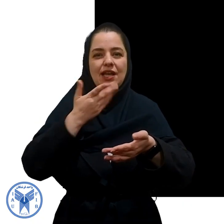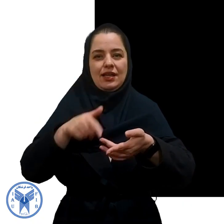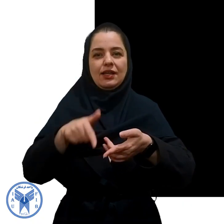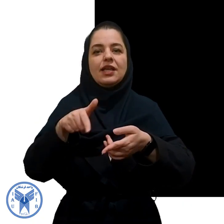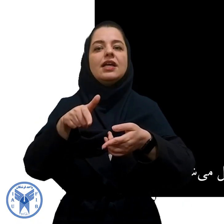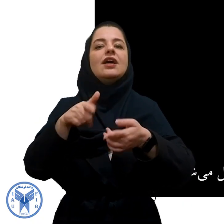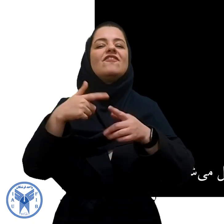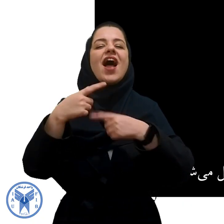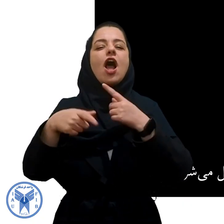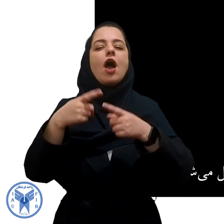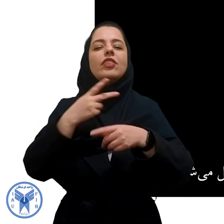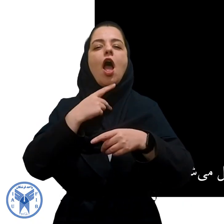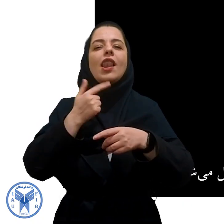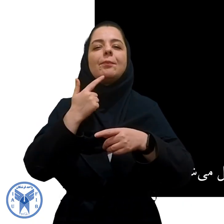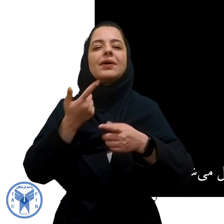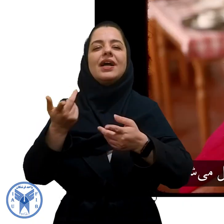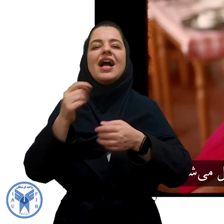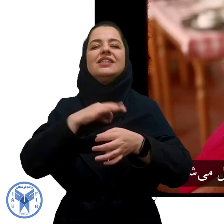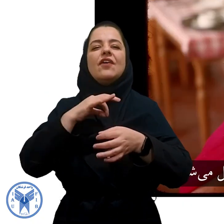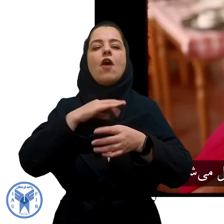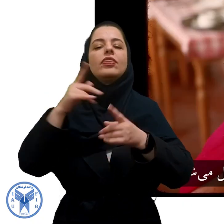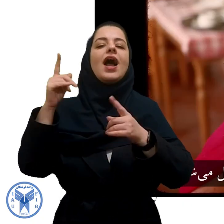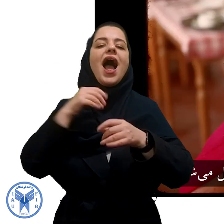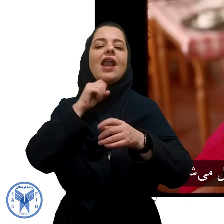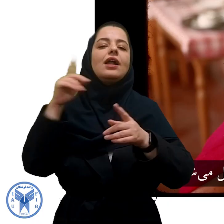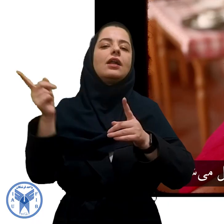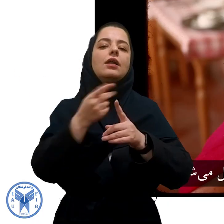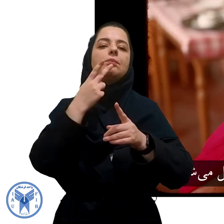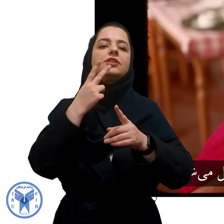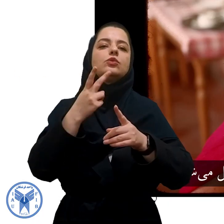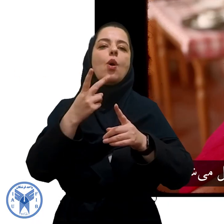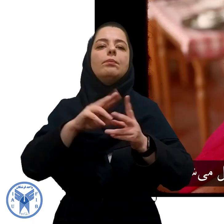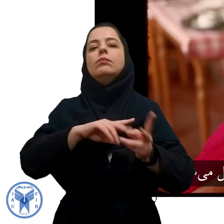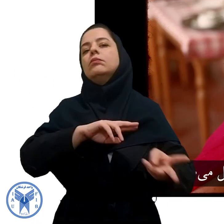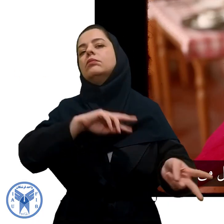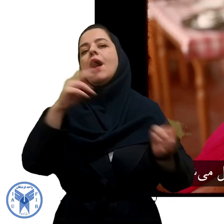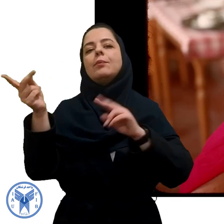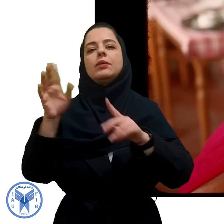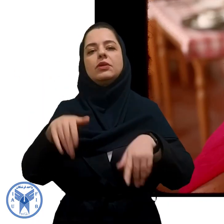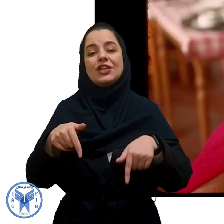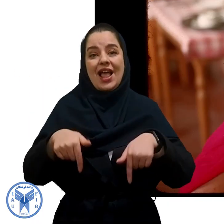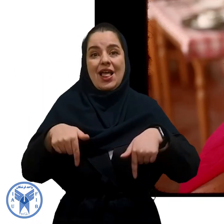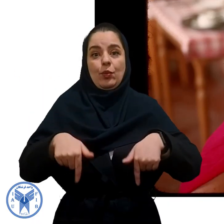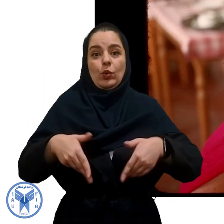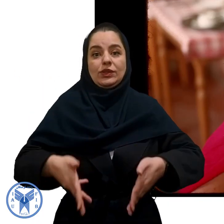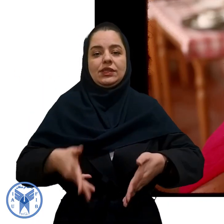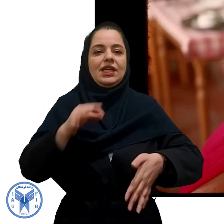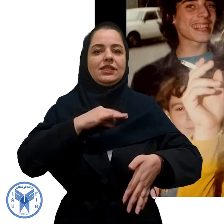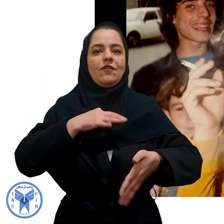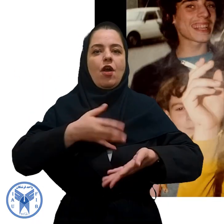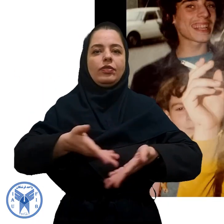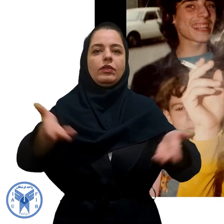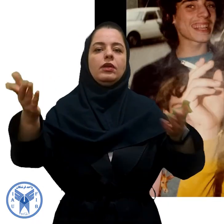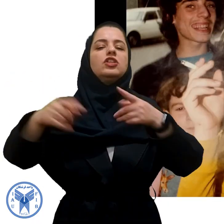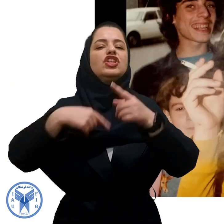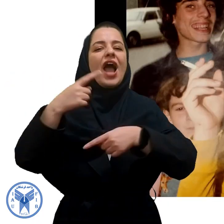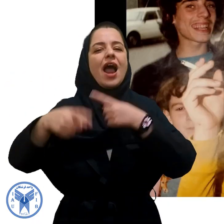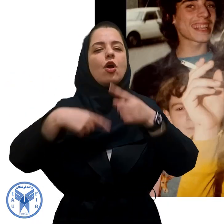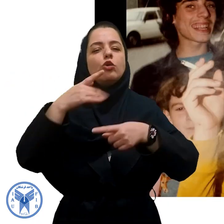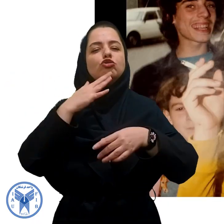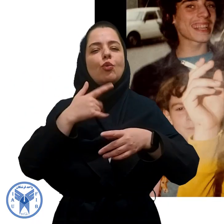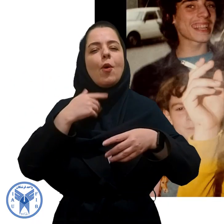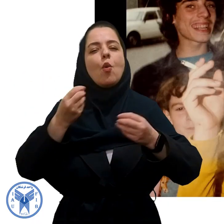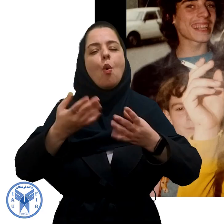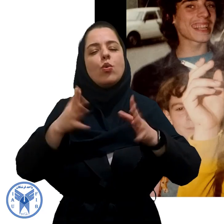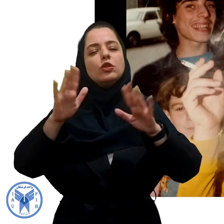process becomes the predominant process used throughout the 20th century, and it's still being used today. But those wheels